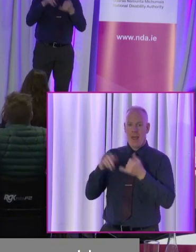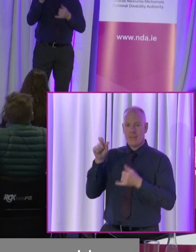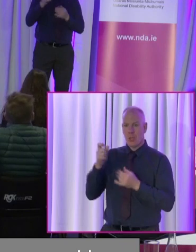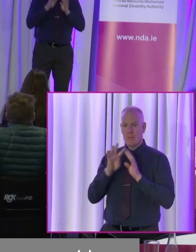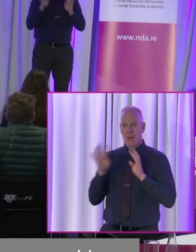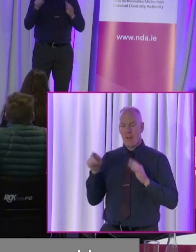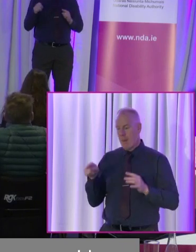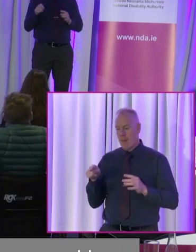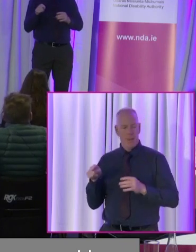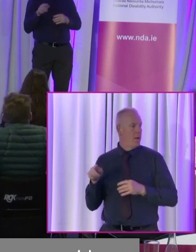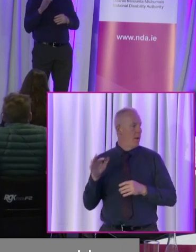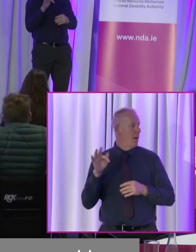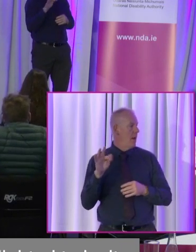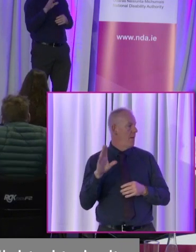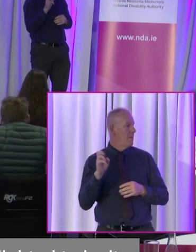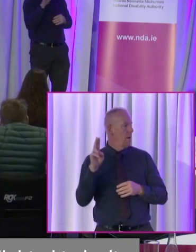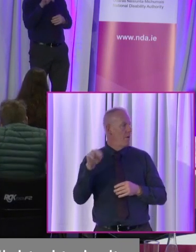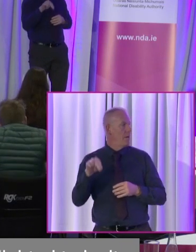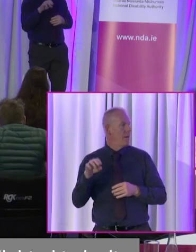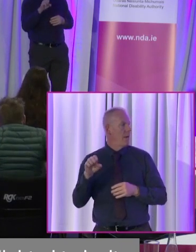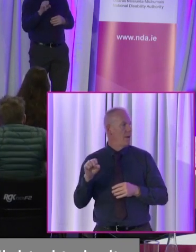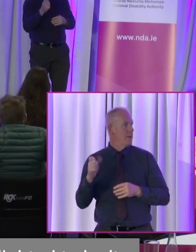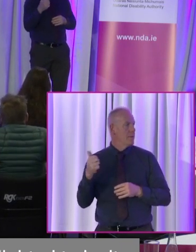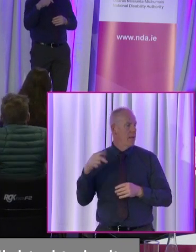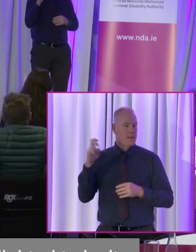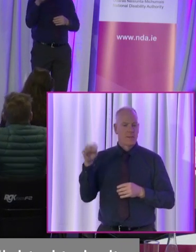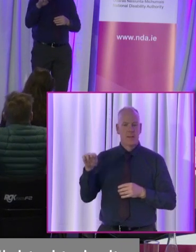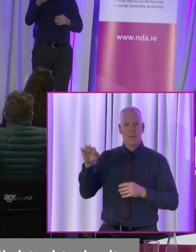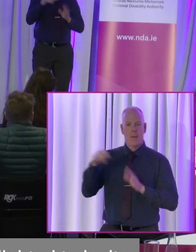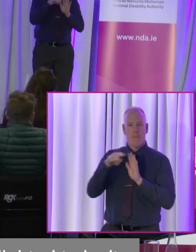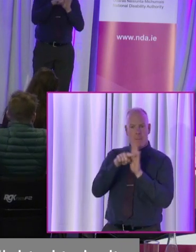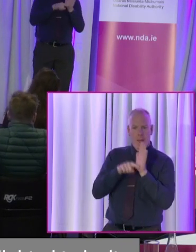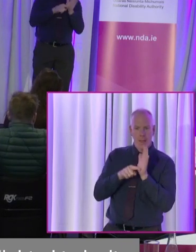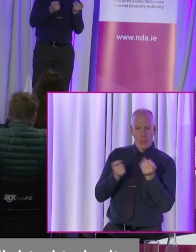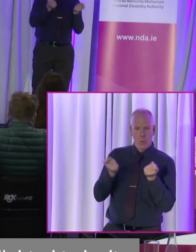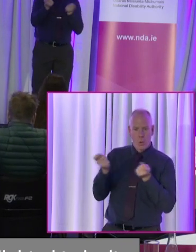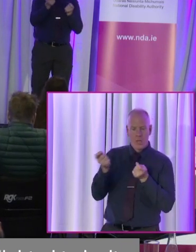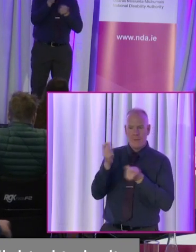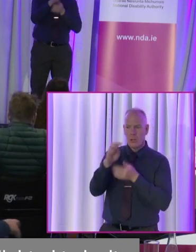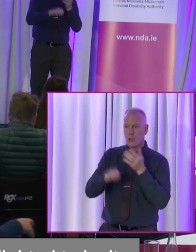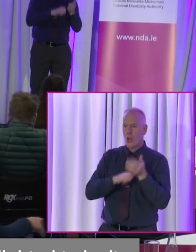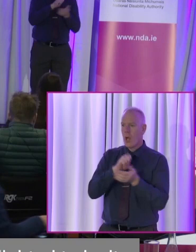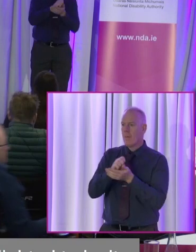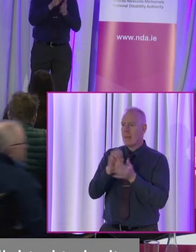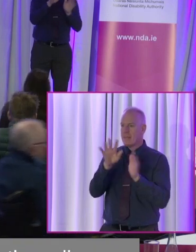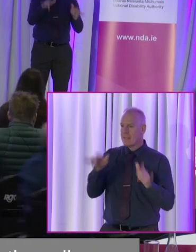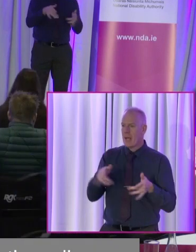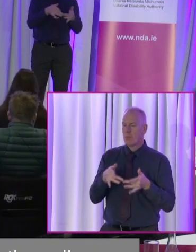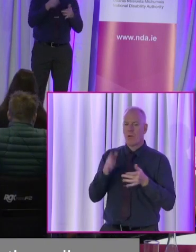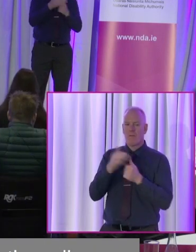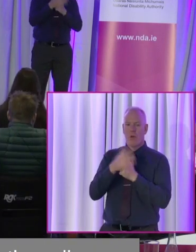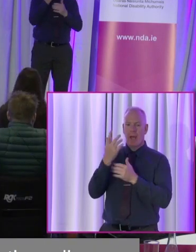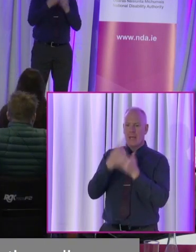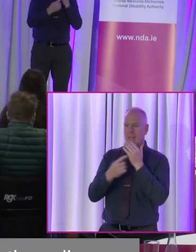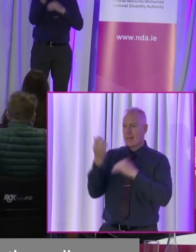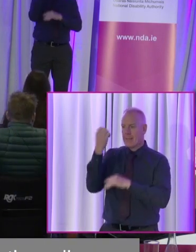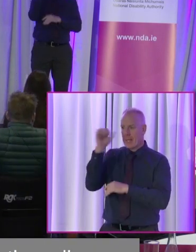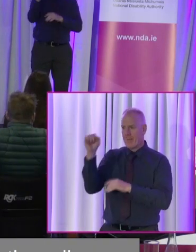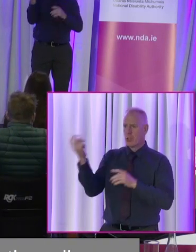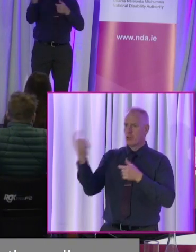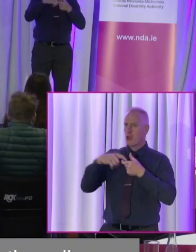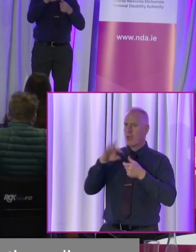panel, Florien Sanden, who is the policy coordinator at the European Network on Independent Living. And I think you're joining us from